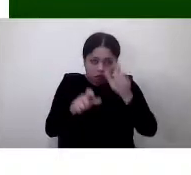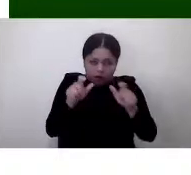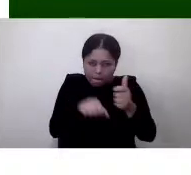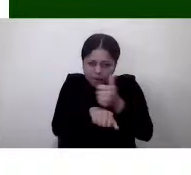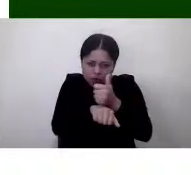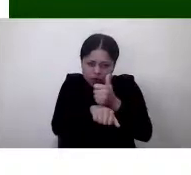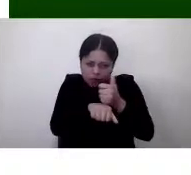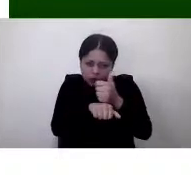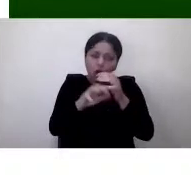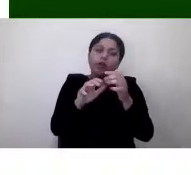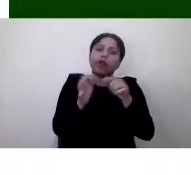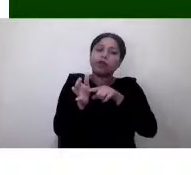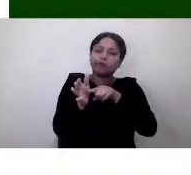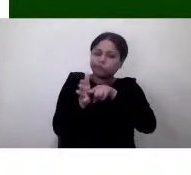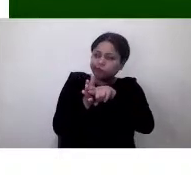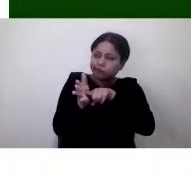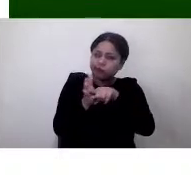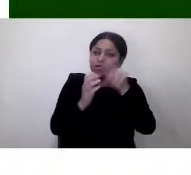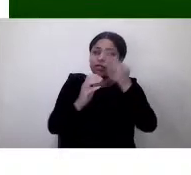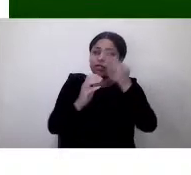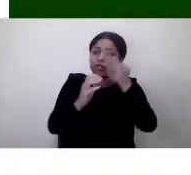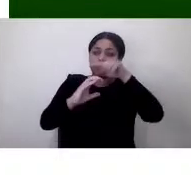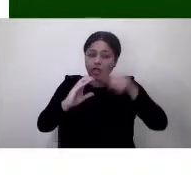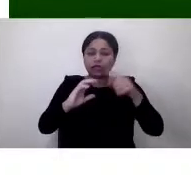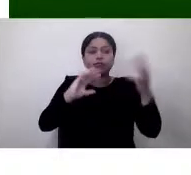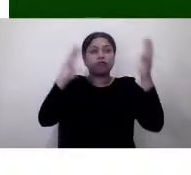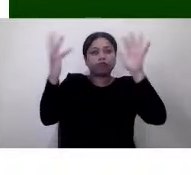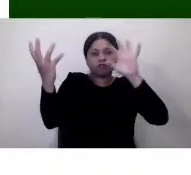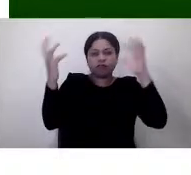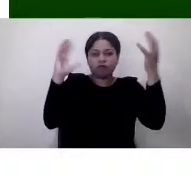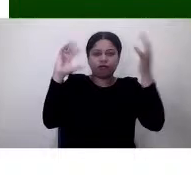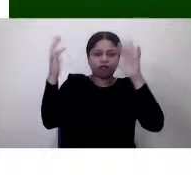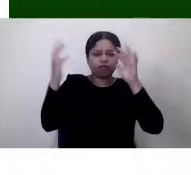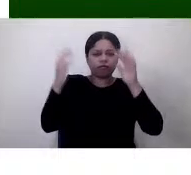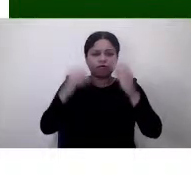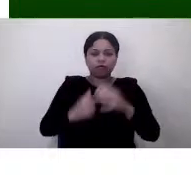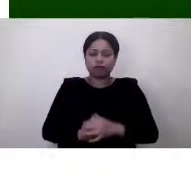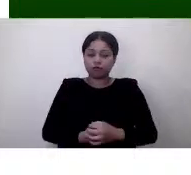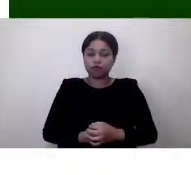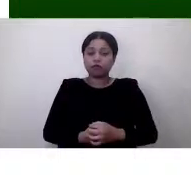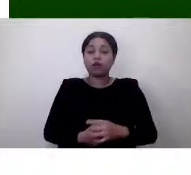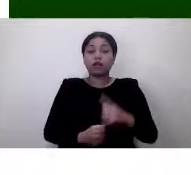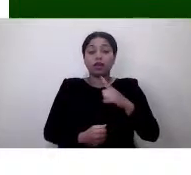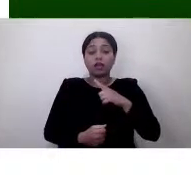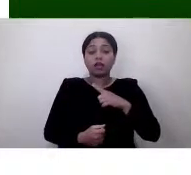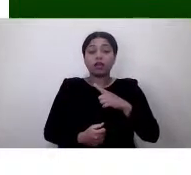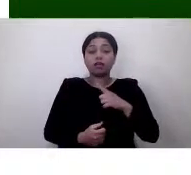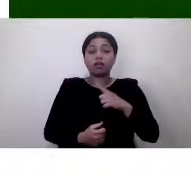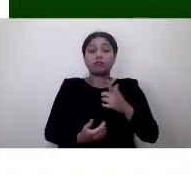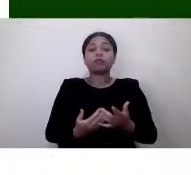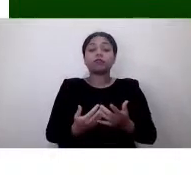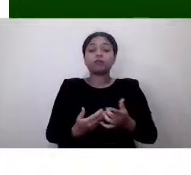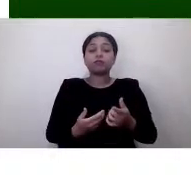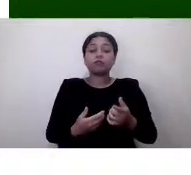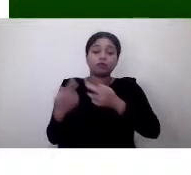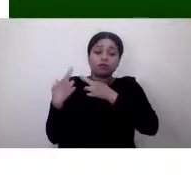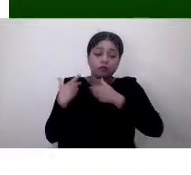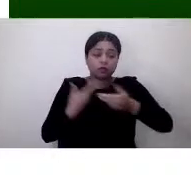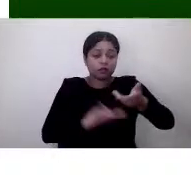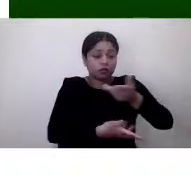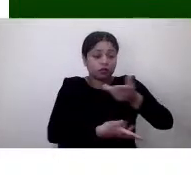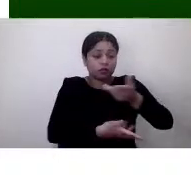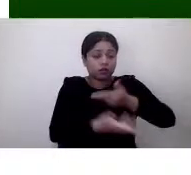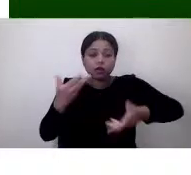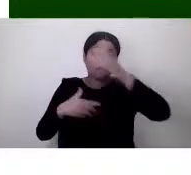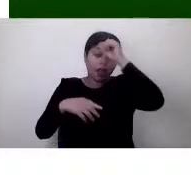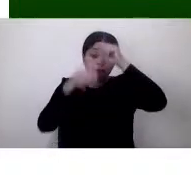true. Teachers do play a role in facilitating learning about climate and raise awareness about climate change,